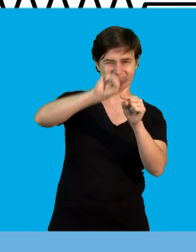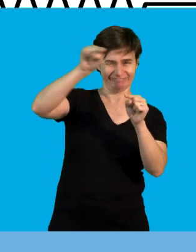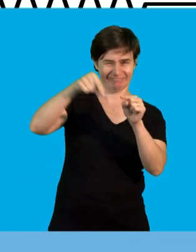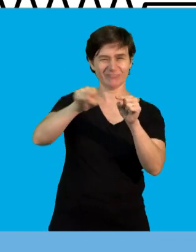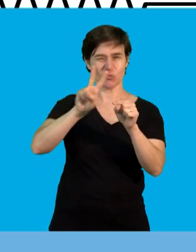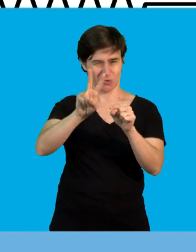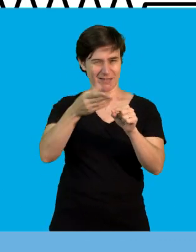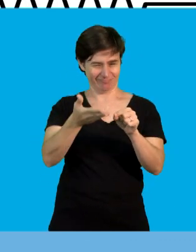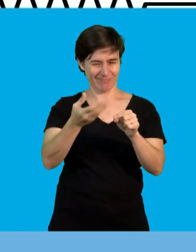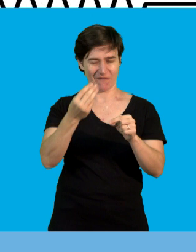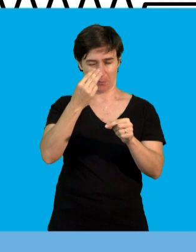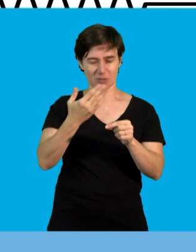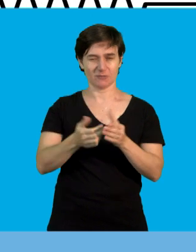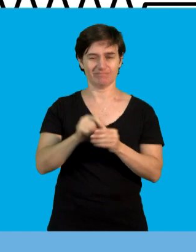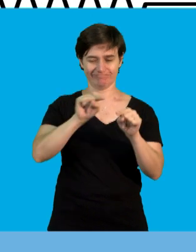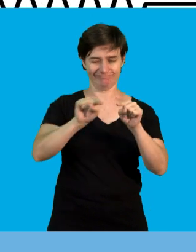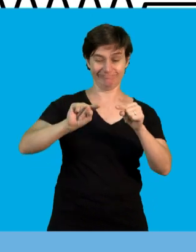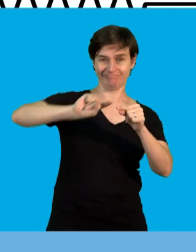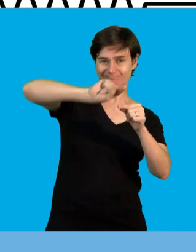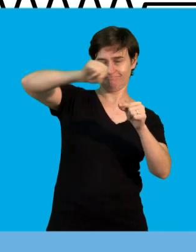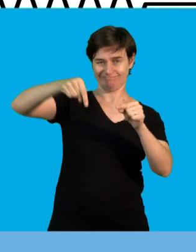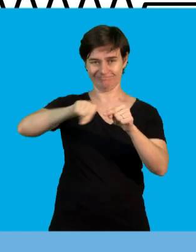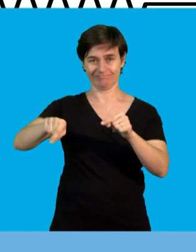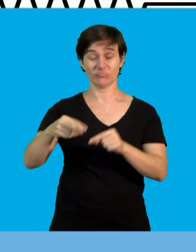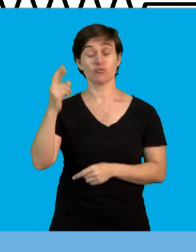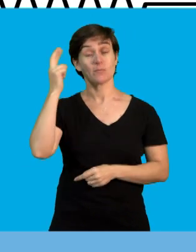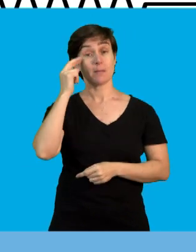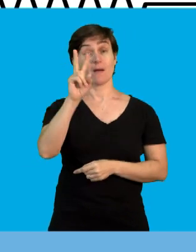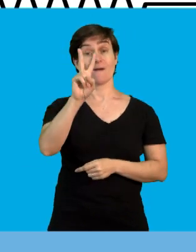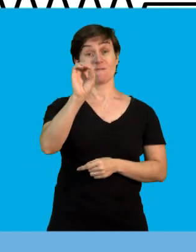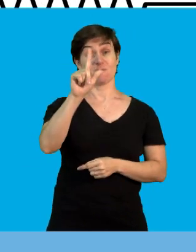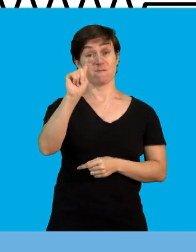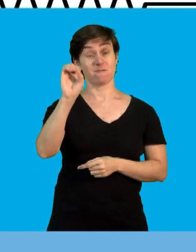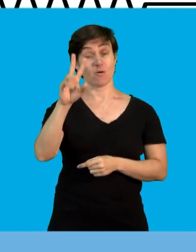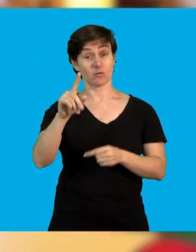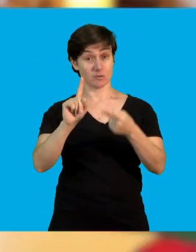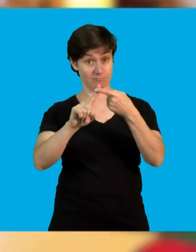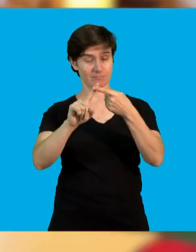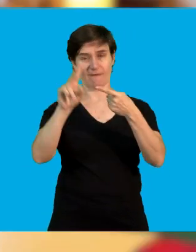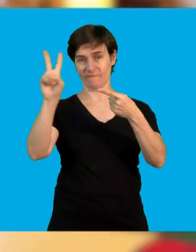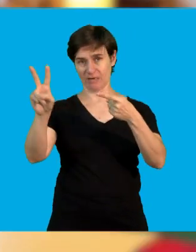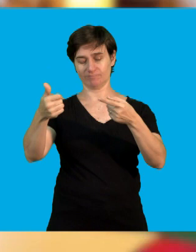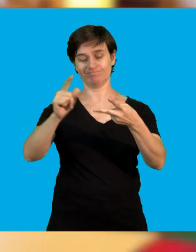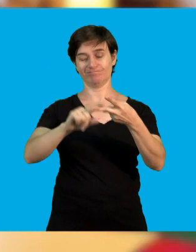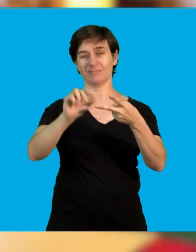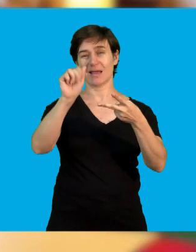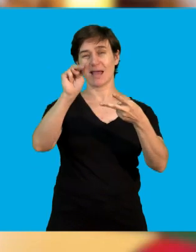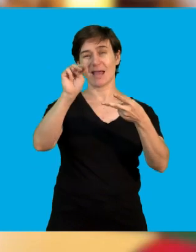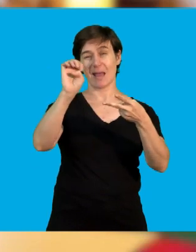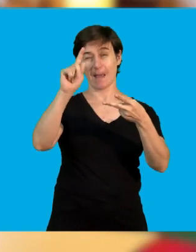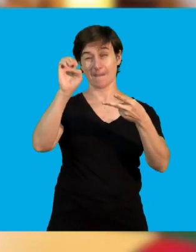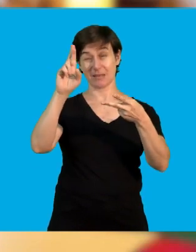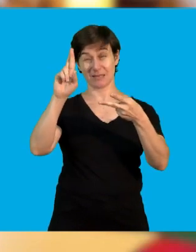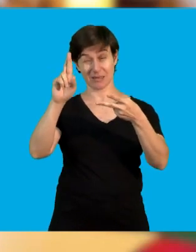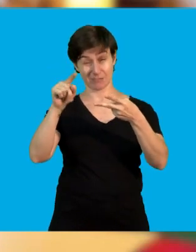then it is measured in ohms. Remember, a voltage is measured in volts with the symbol V. Ammeter measures current,